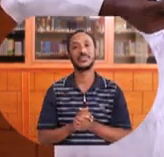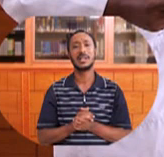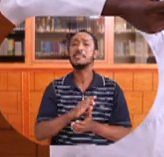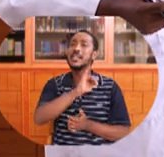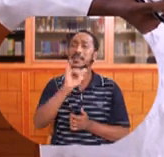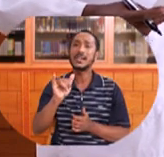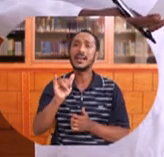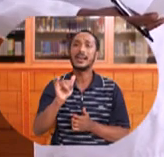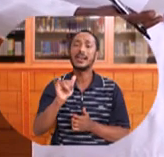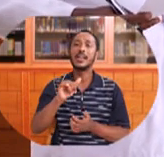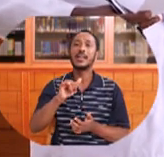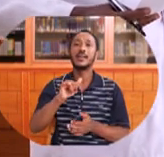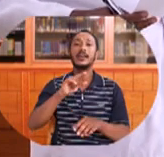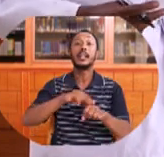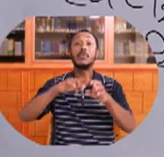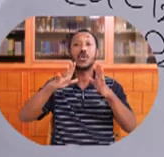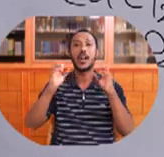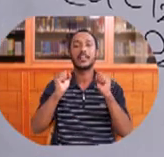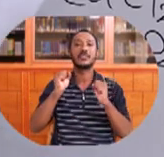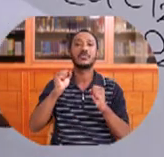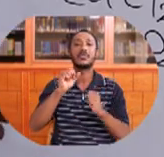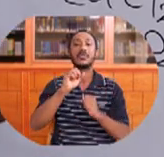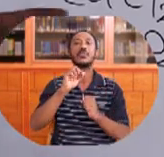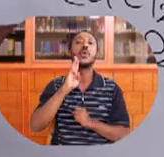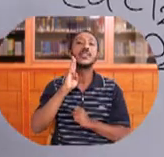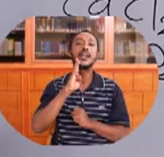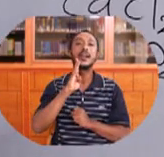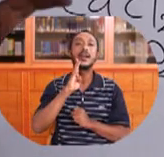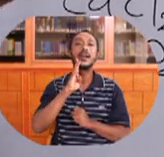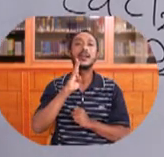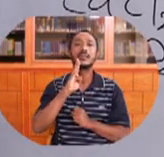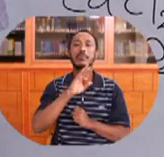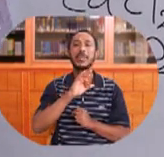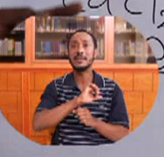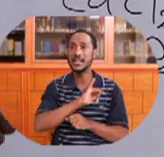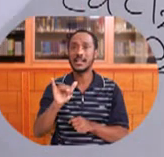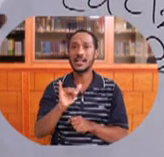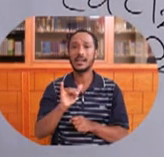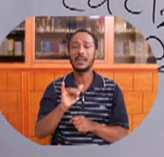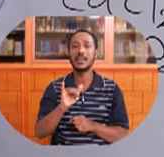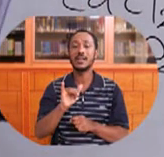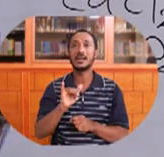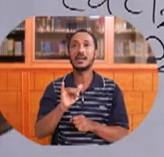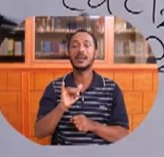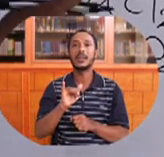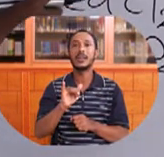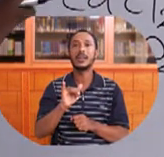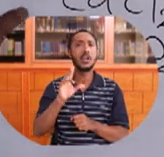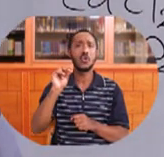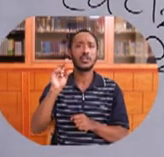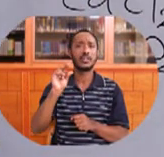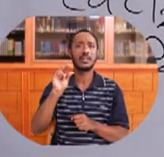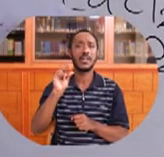water, this permanent hardness of water is not removed by boiling. It is